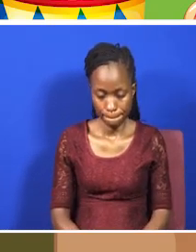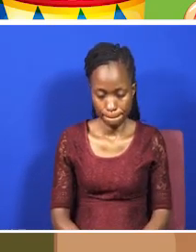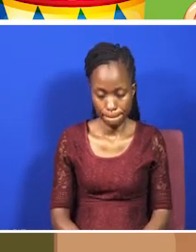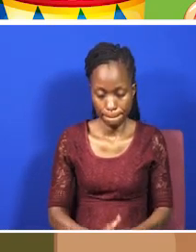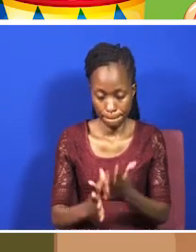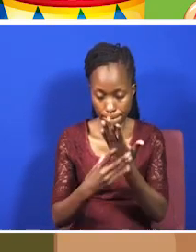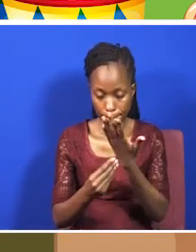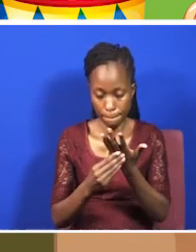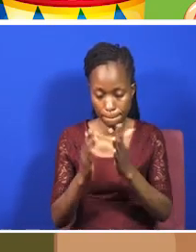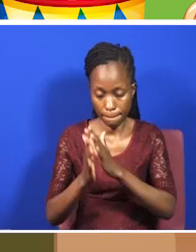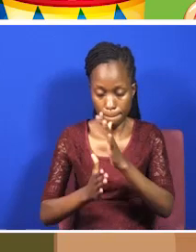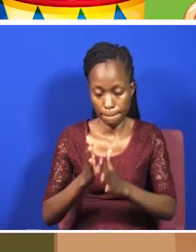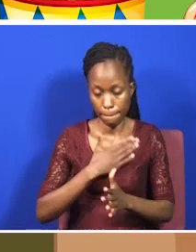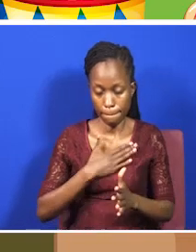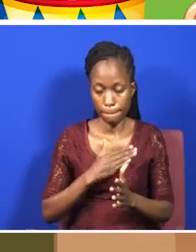Let's close our eyes